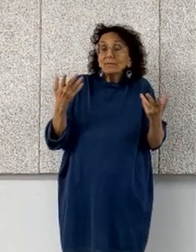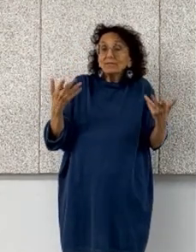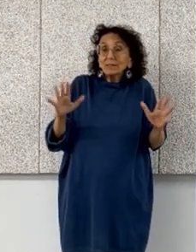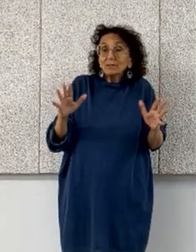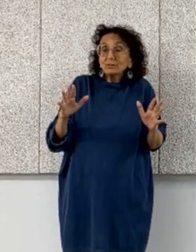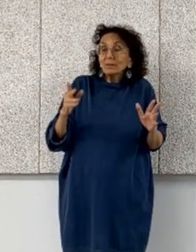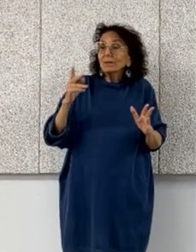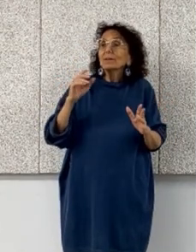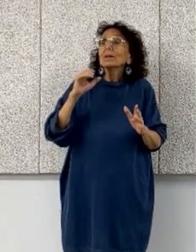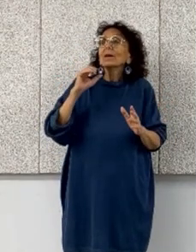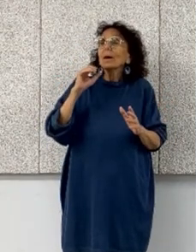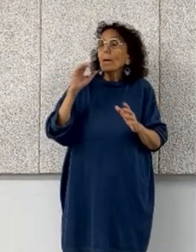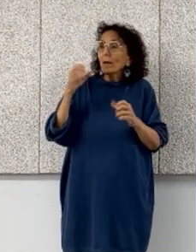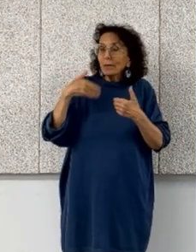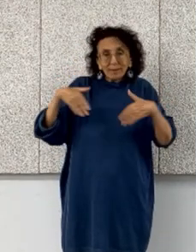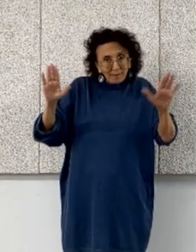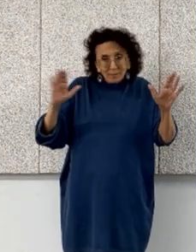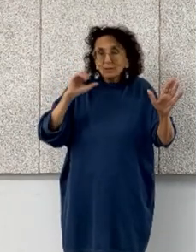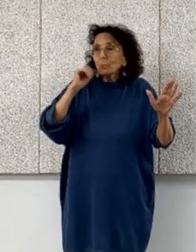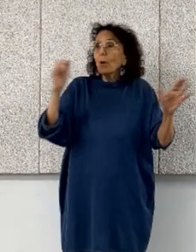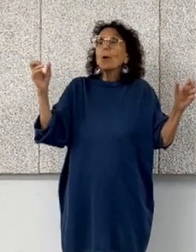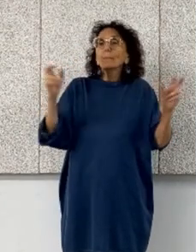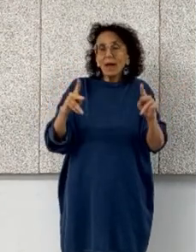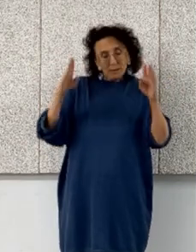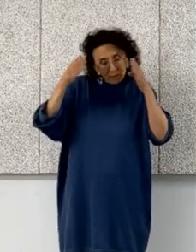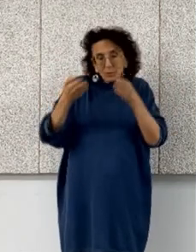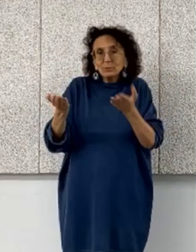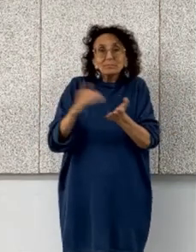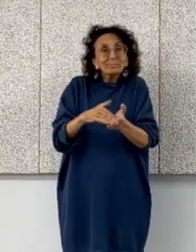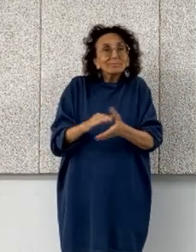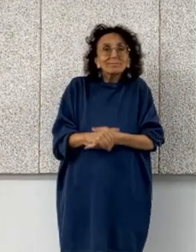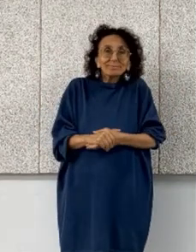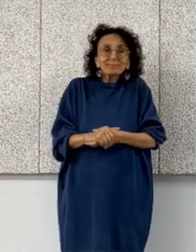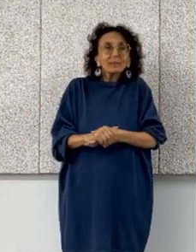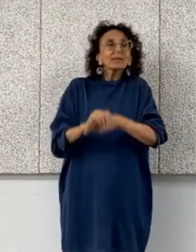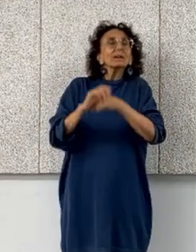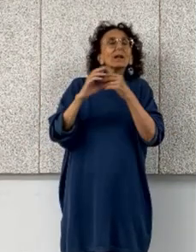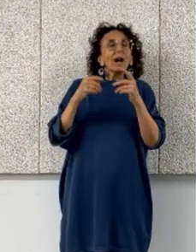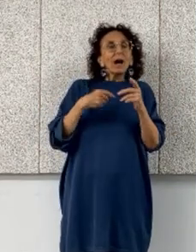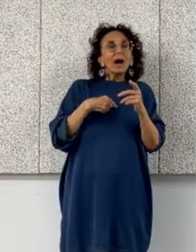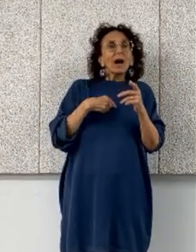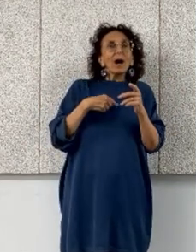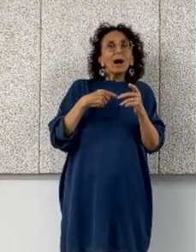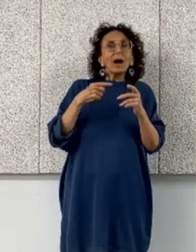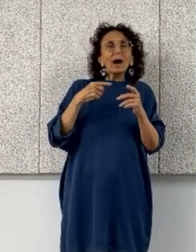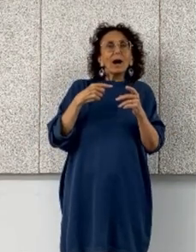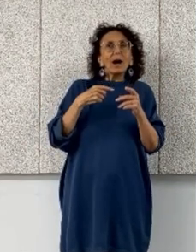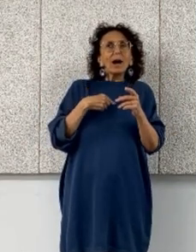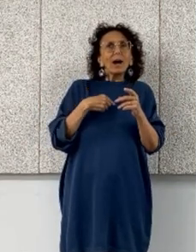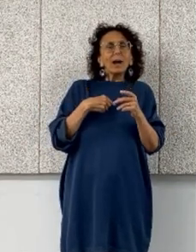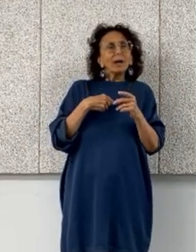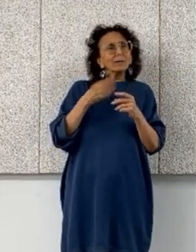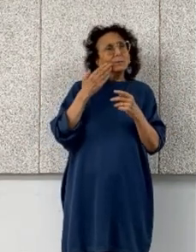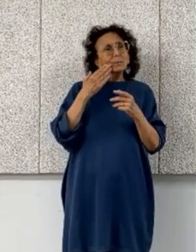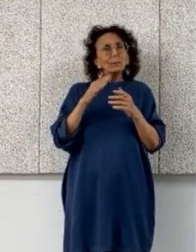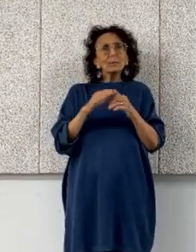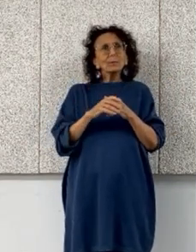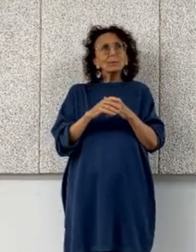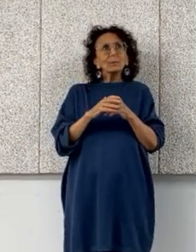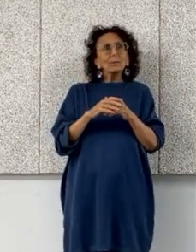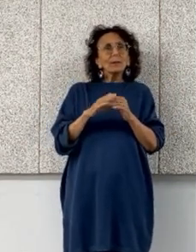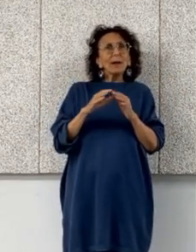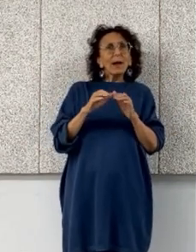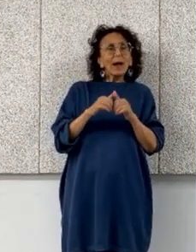thing that I want to try and promote. But I do know that I don't understand how we're supposed